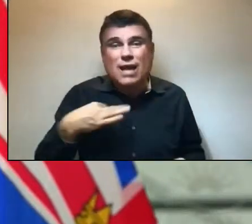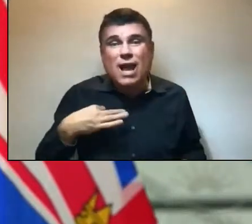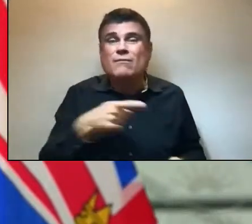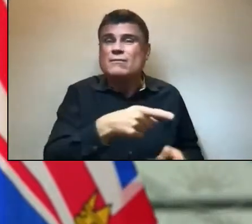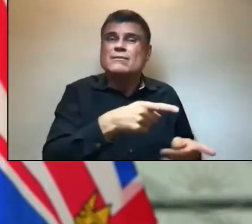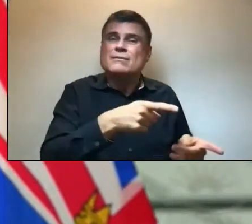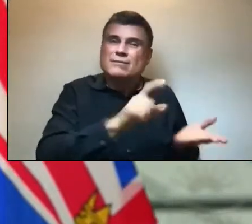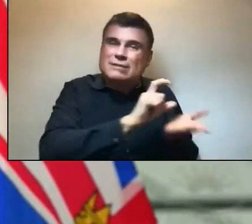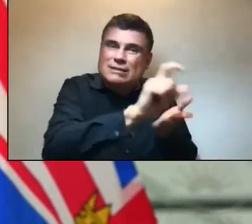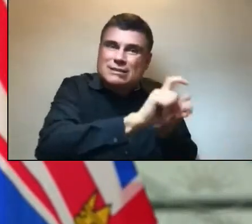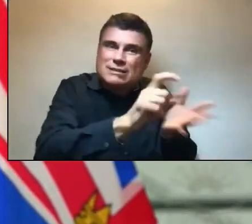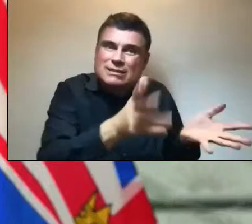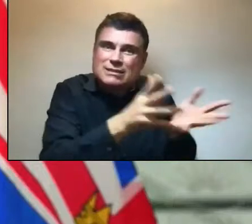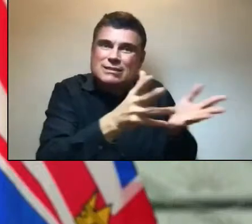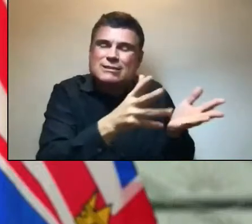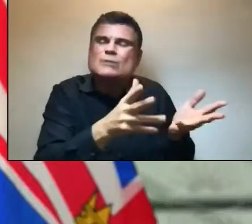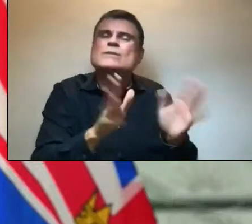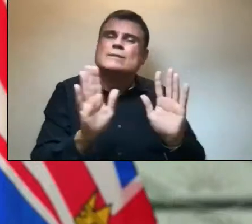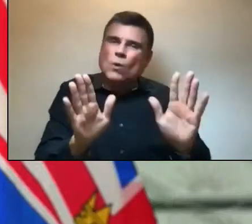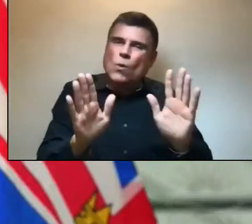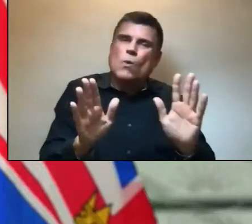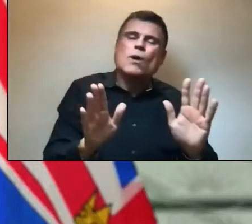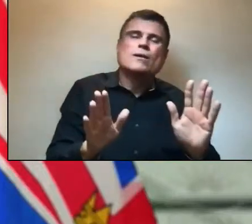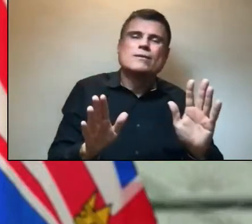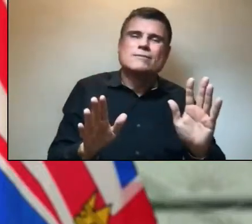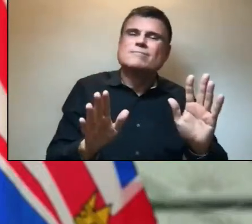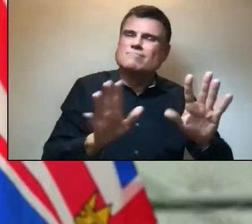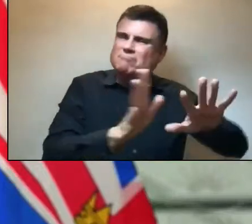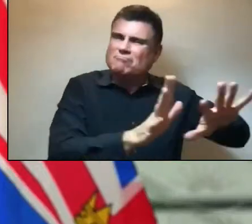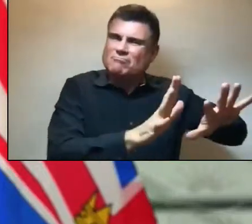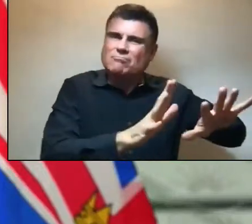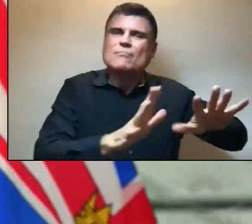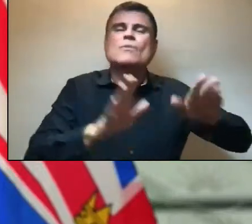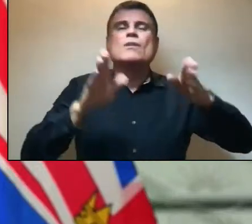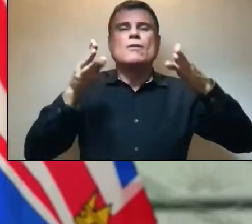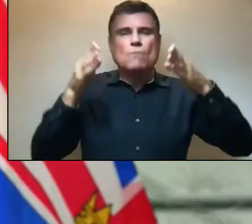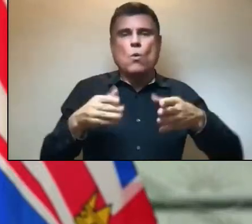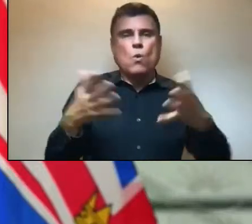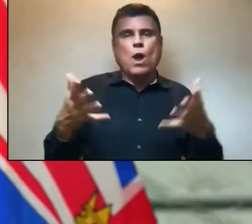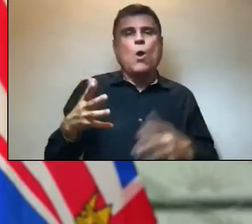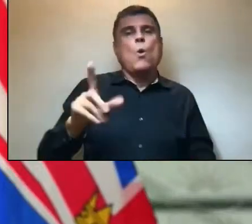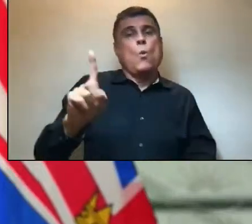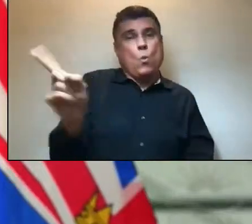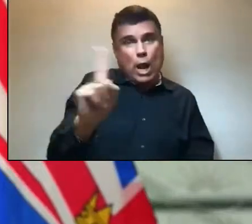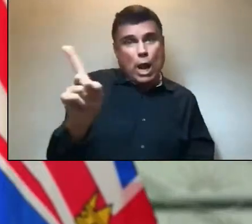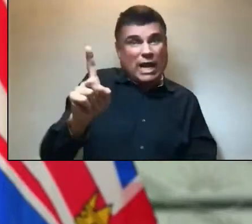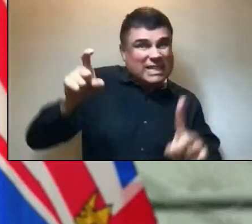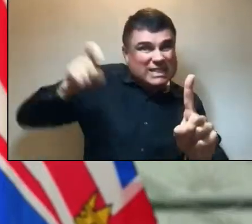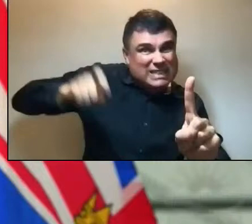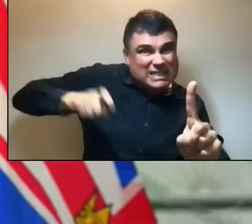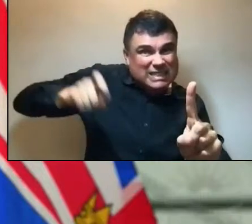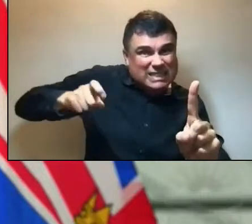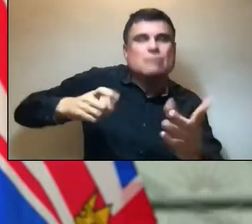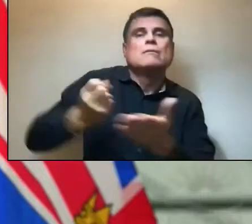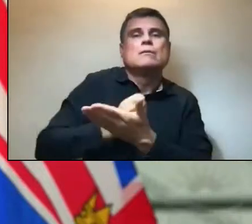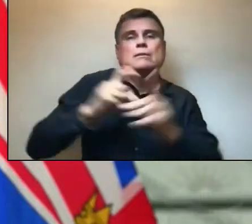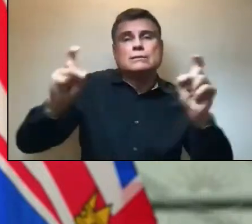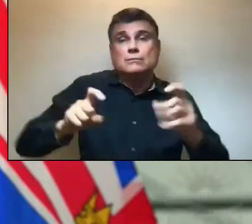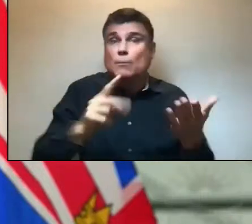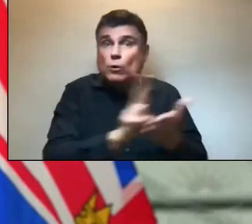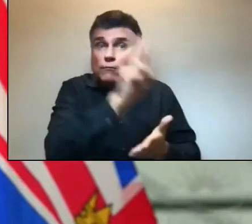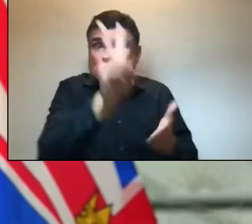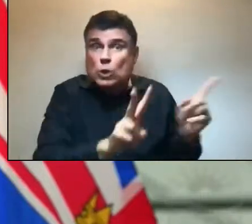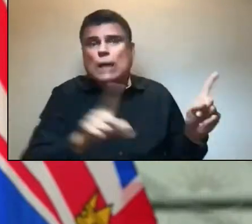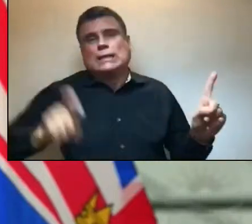them to send home with kids in a school that's had an outbreak. Uvic, for example, where we'll be breaking down